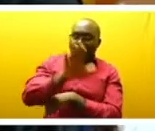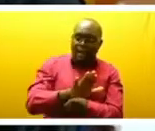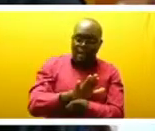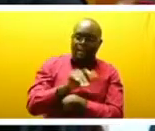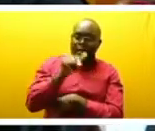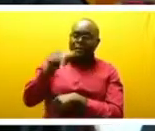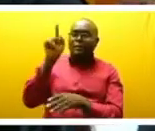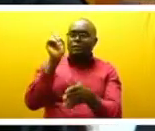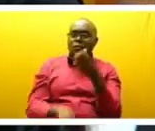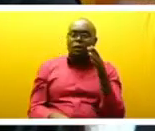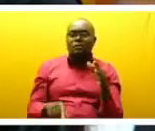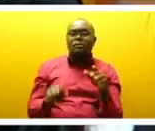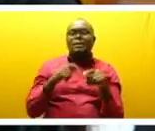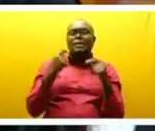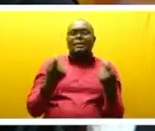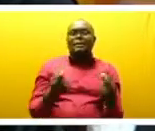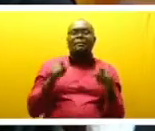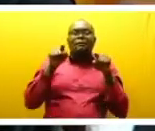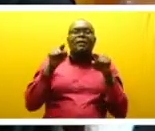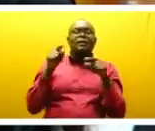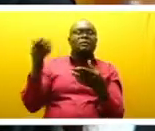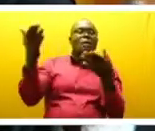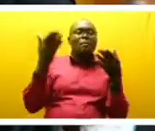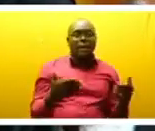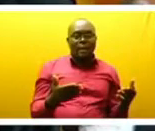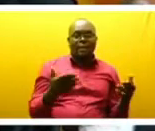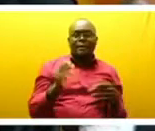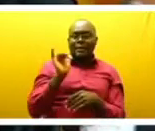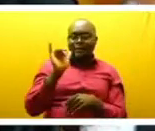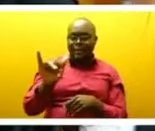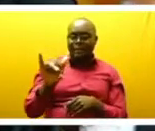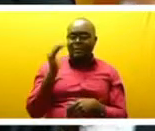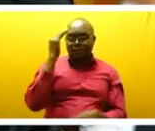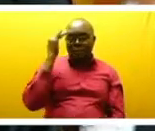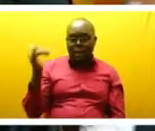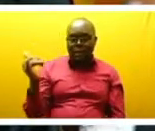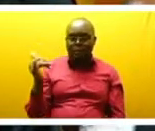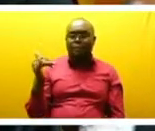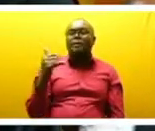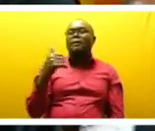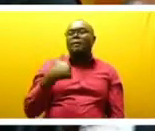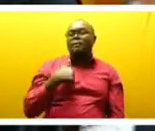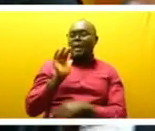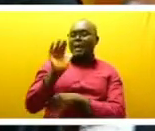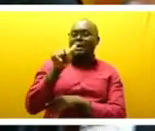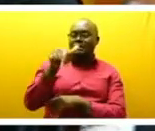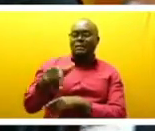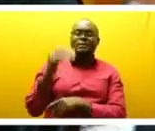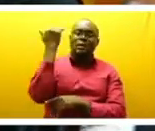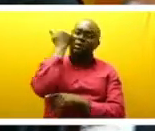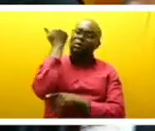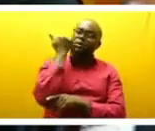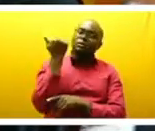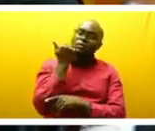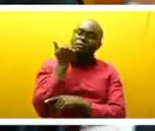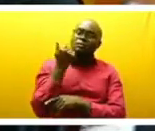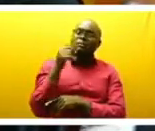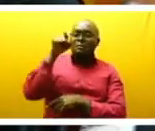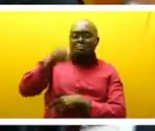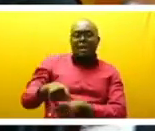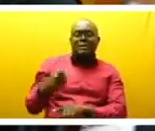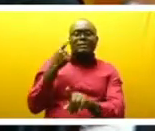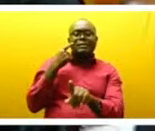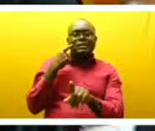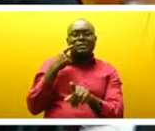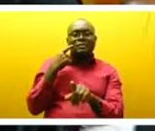what this type of allegation brings, and that is why I humbly request this court to look at the